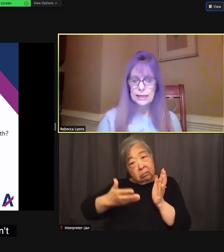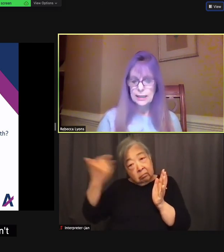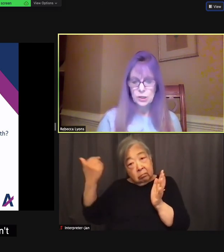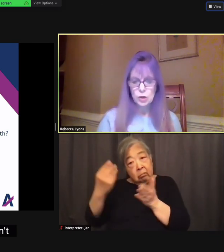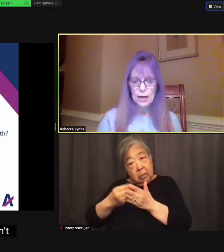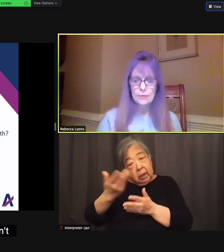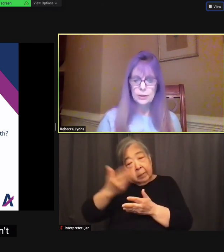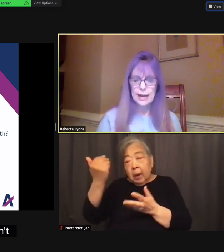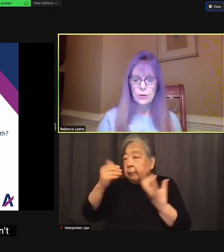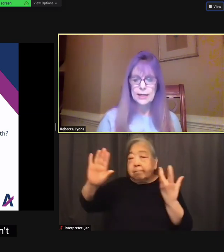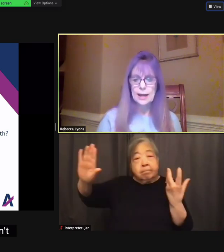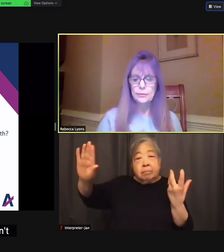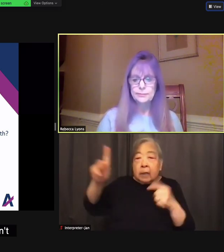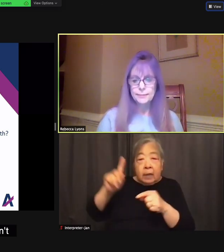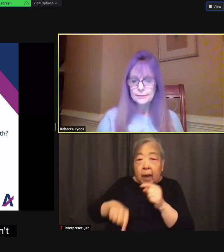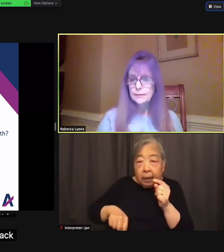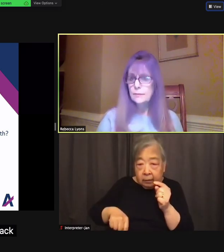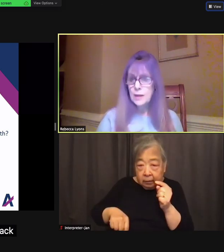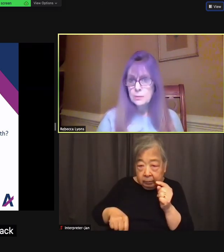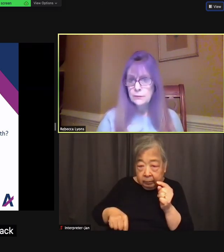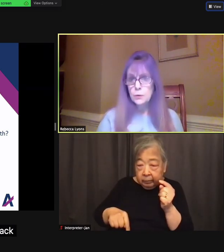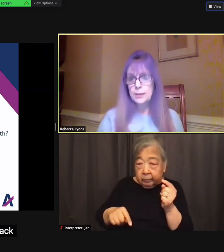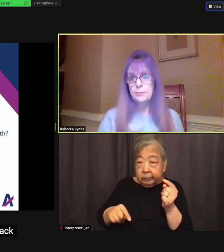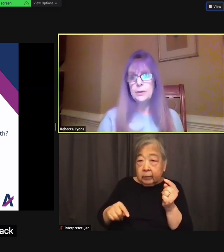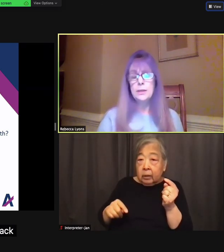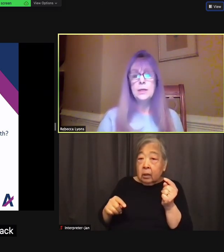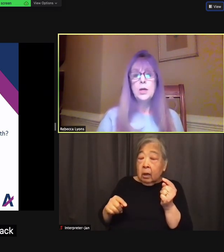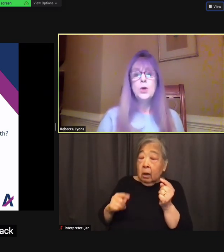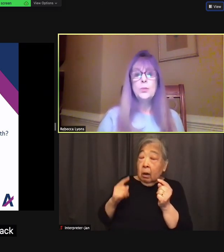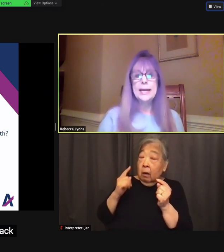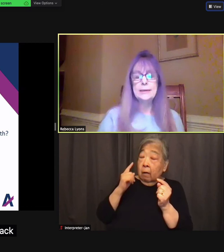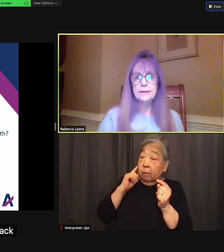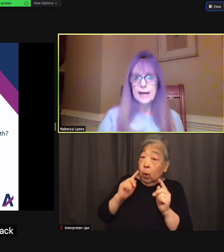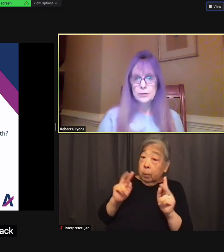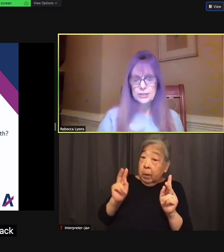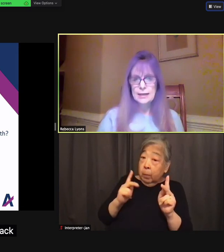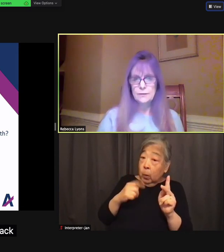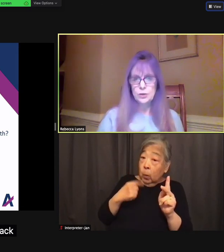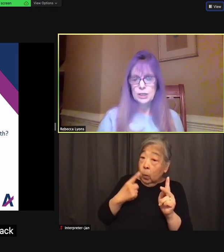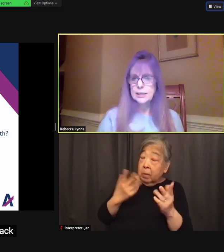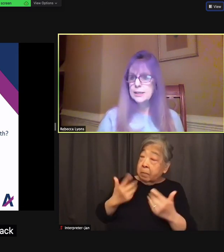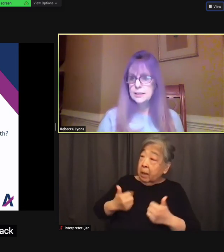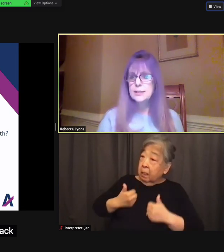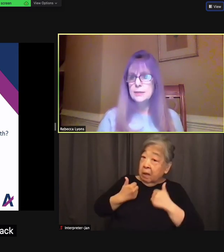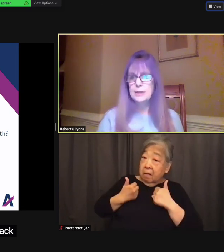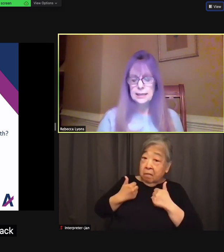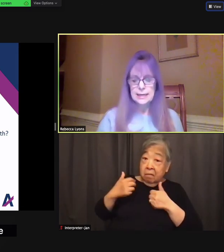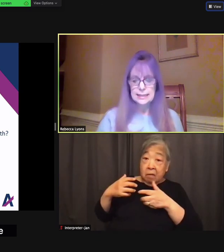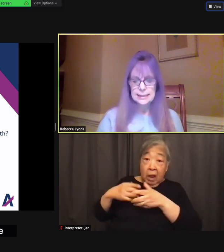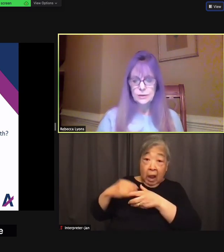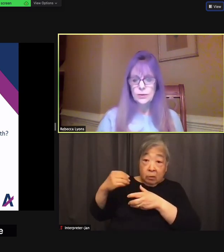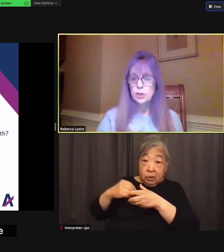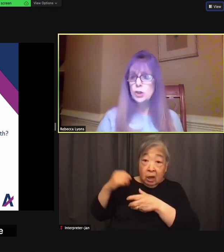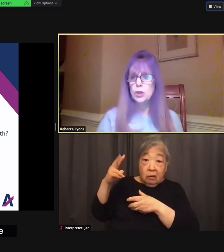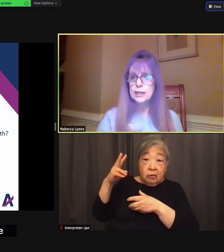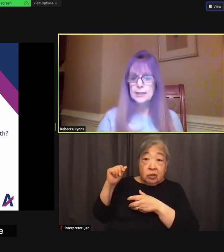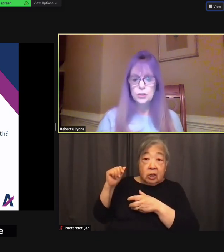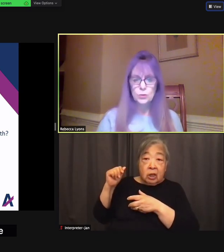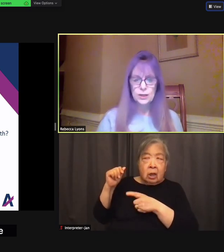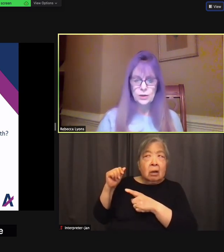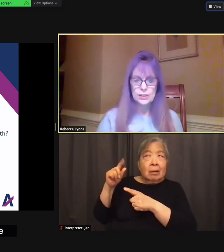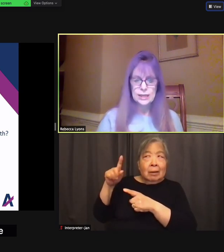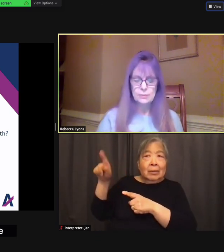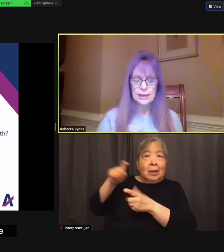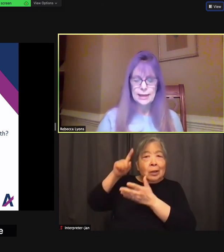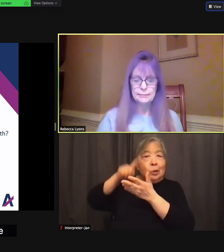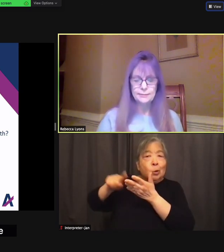of the money in your ABLEnow account. But for people who may live outside of Virginia, this is something they need to look into